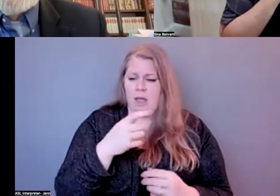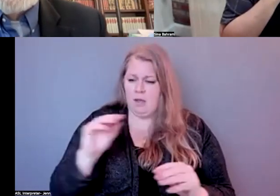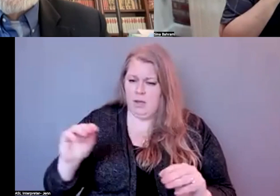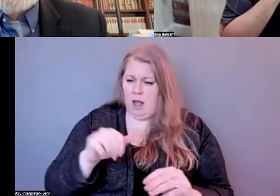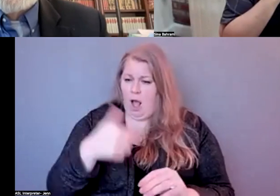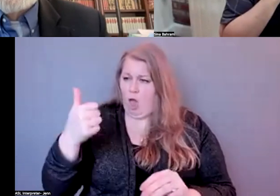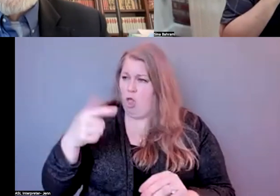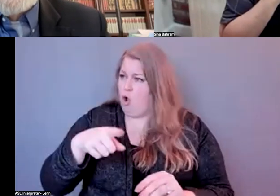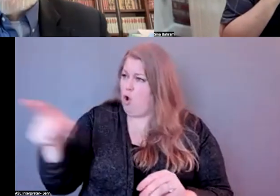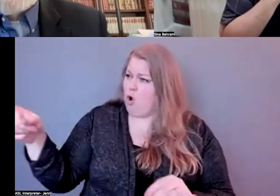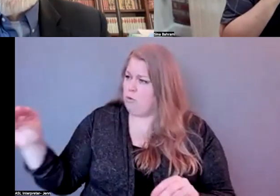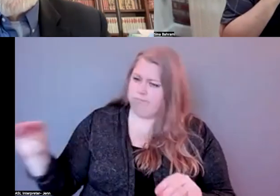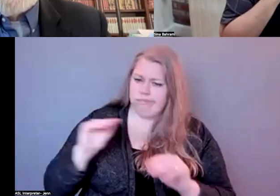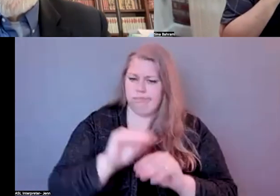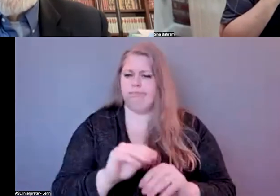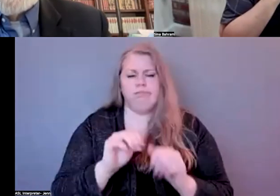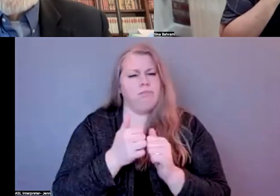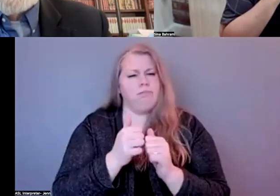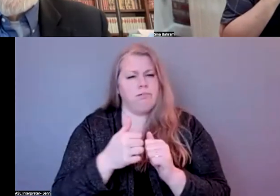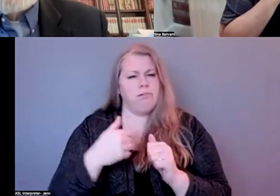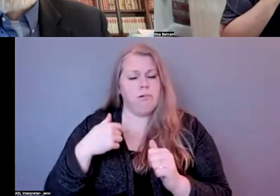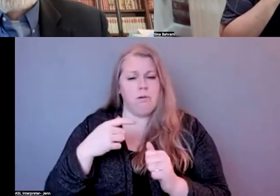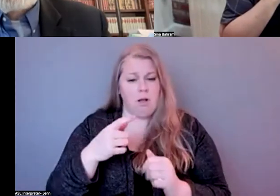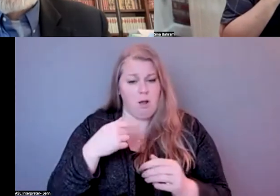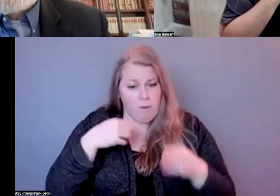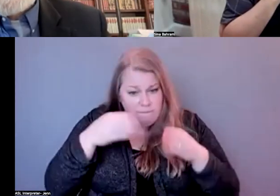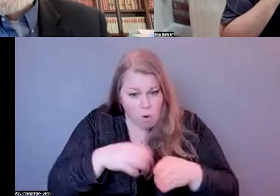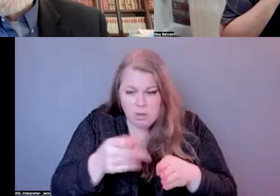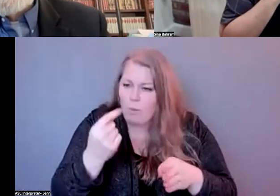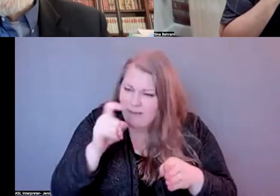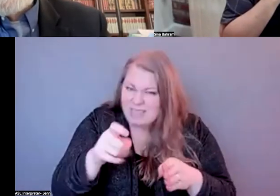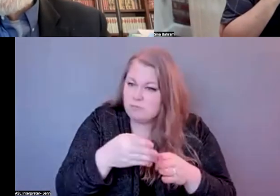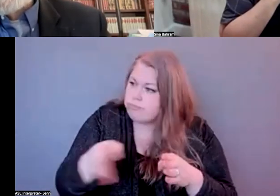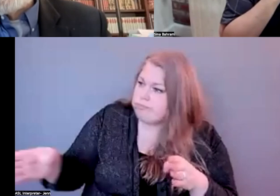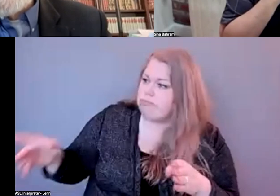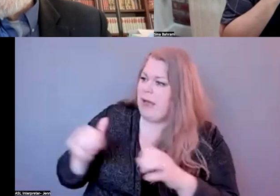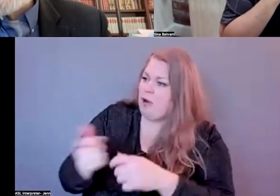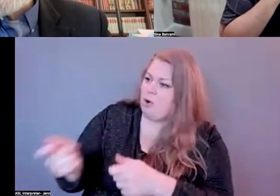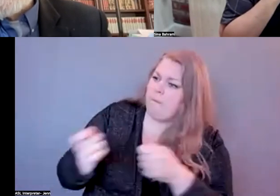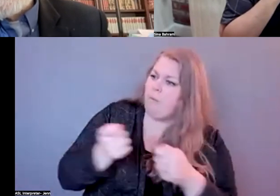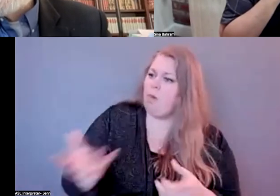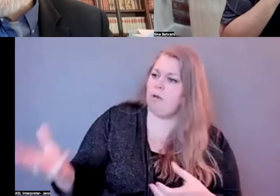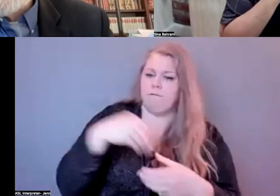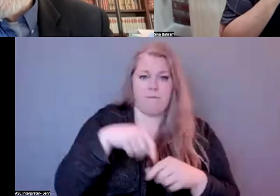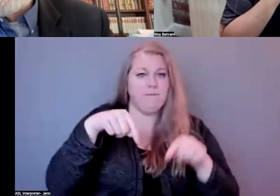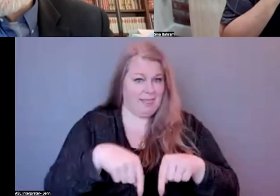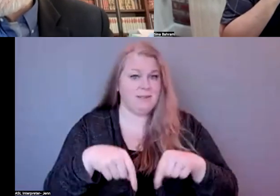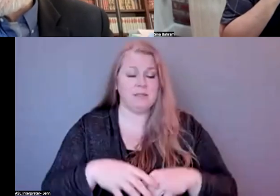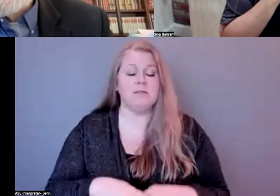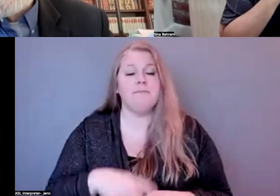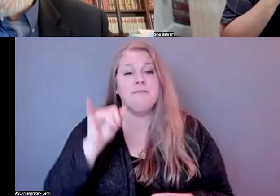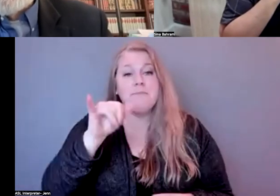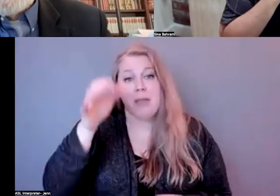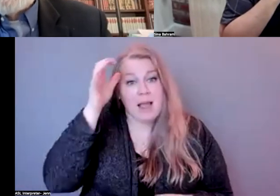all of the disabilities that we are not reaching today. So the concept we're having